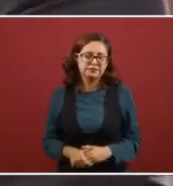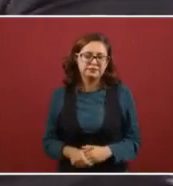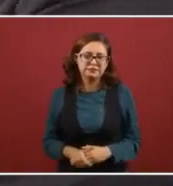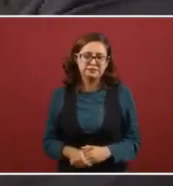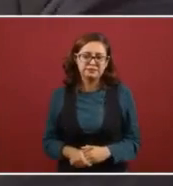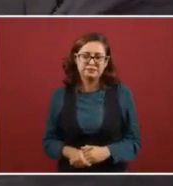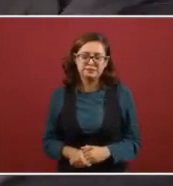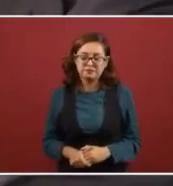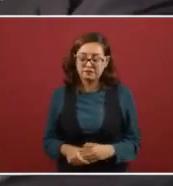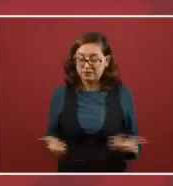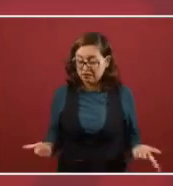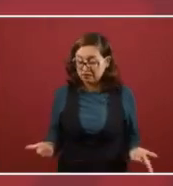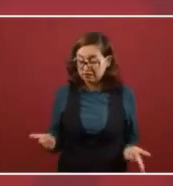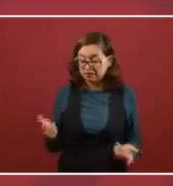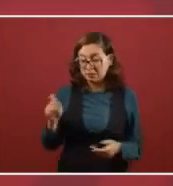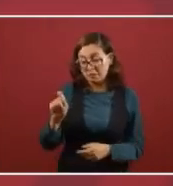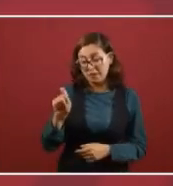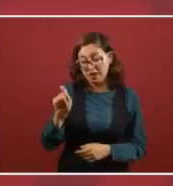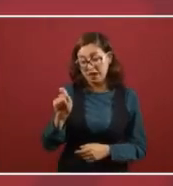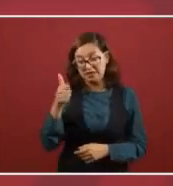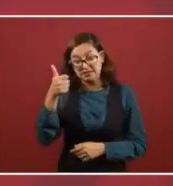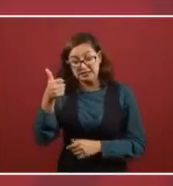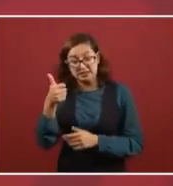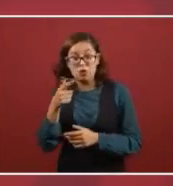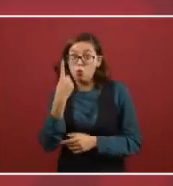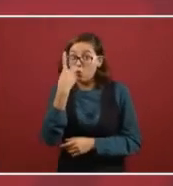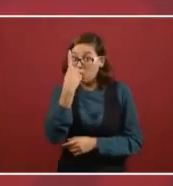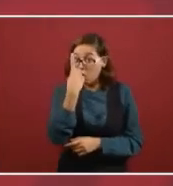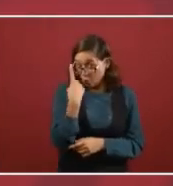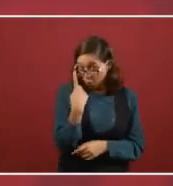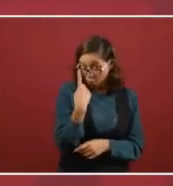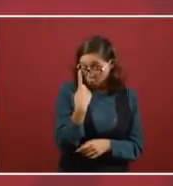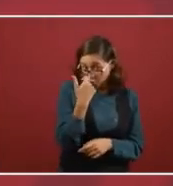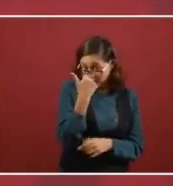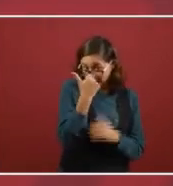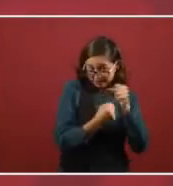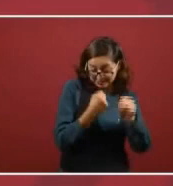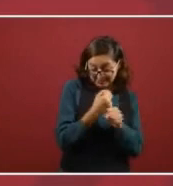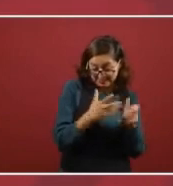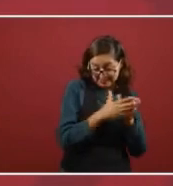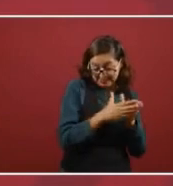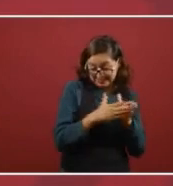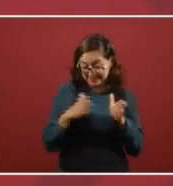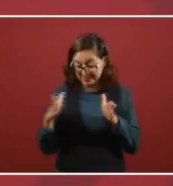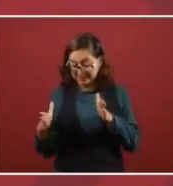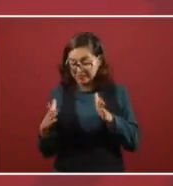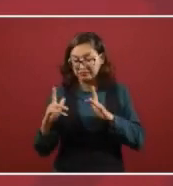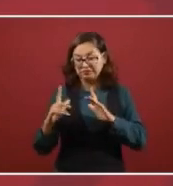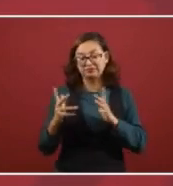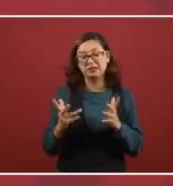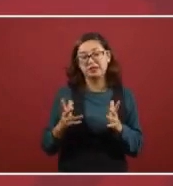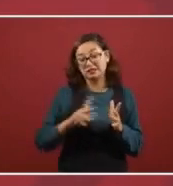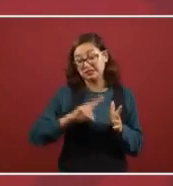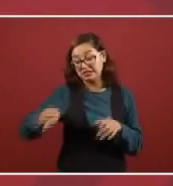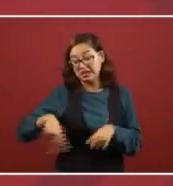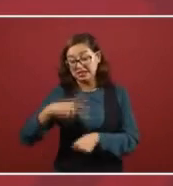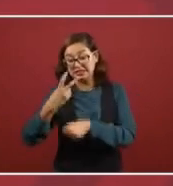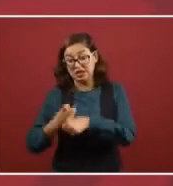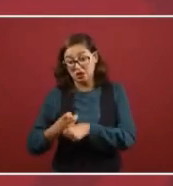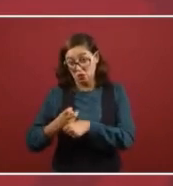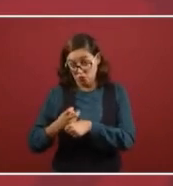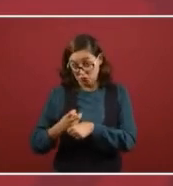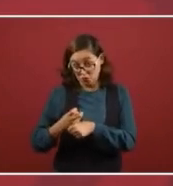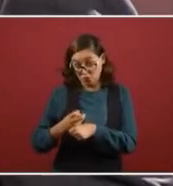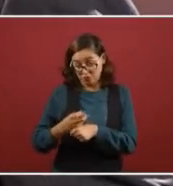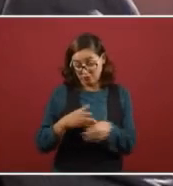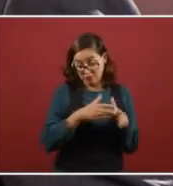And how much is the superficial? So 1 6-year term, they wound